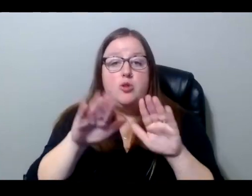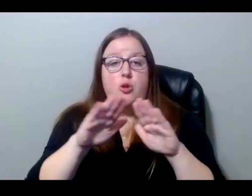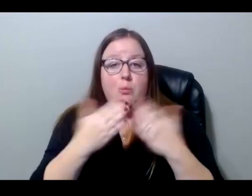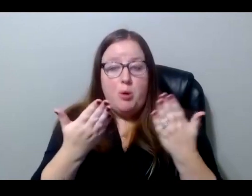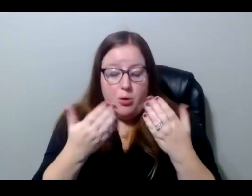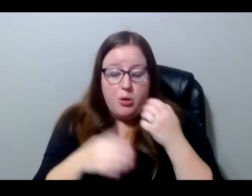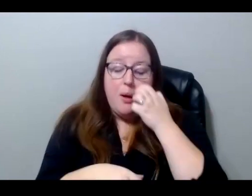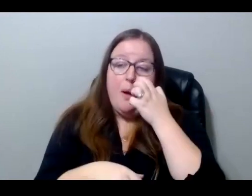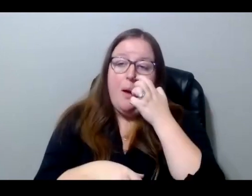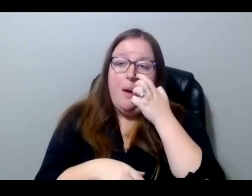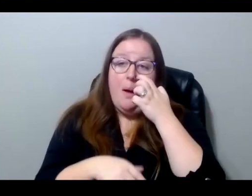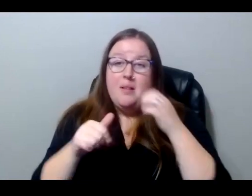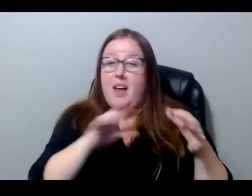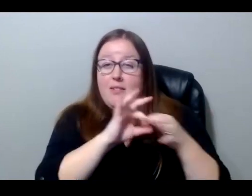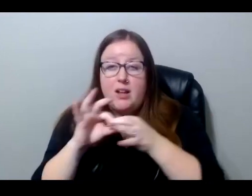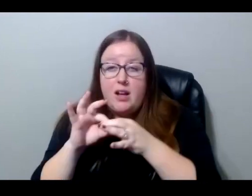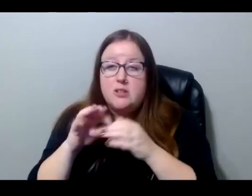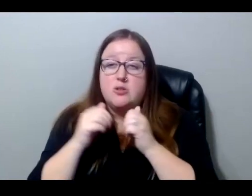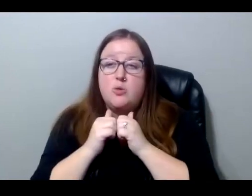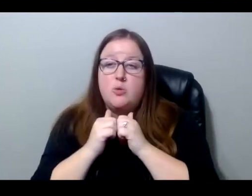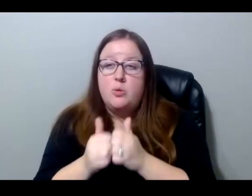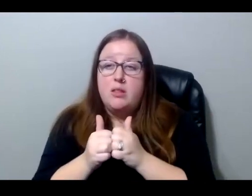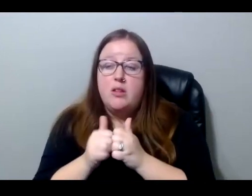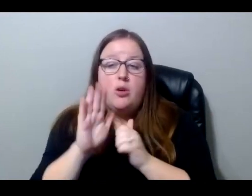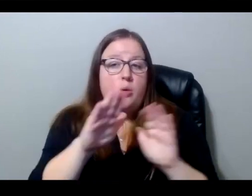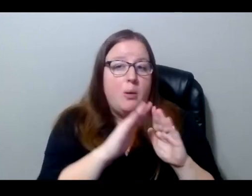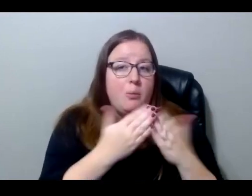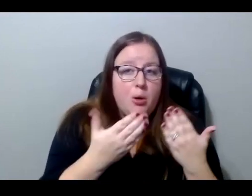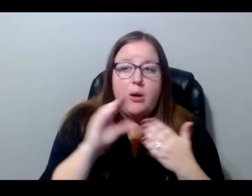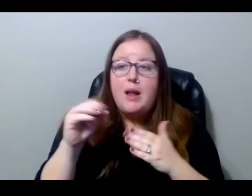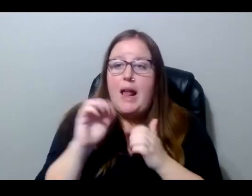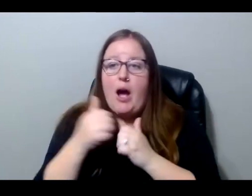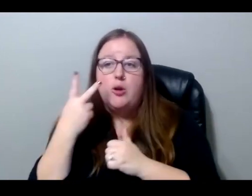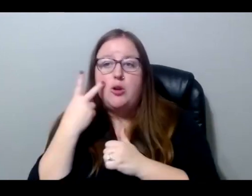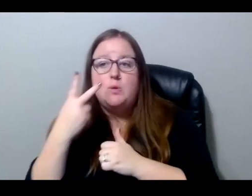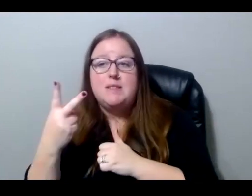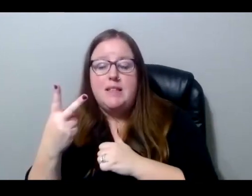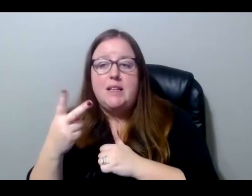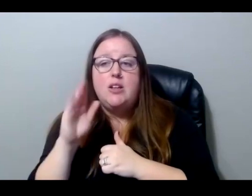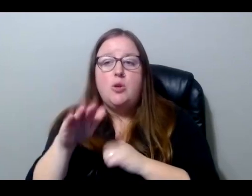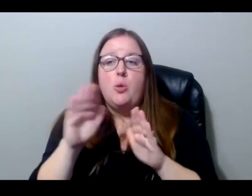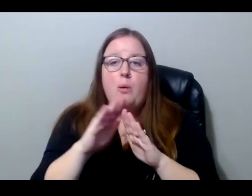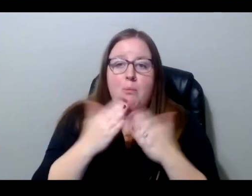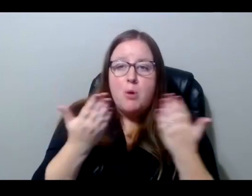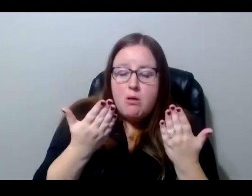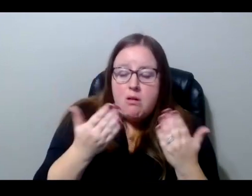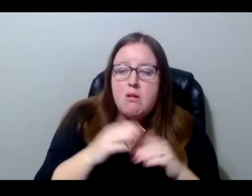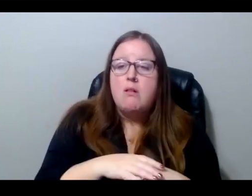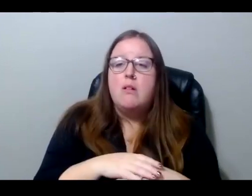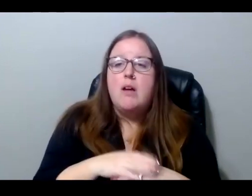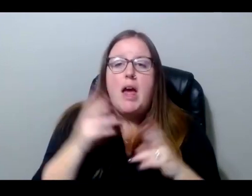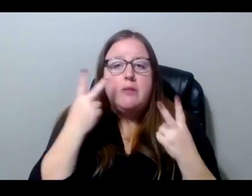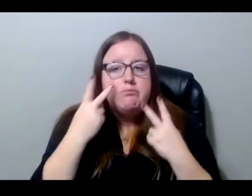asking. Actually, I asked about the foreword later on, hoping that he would like what was coming